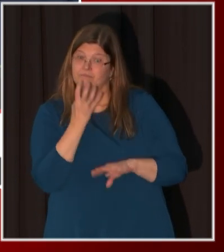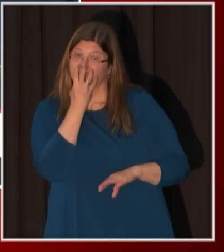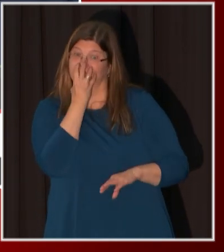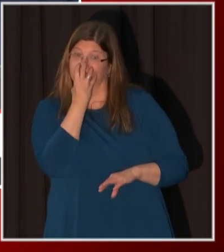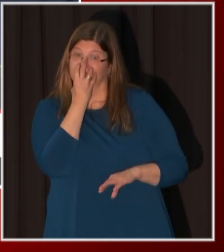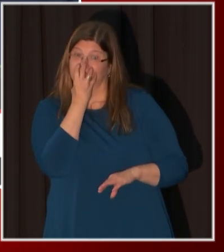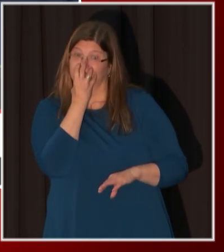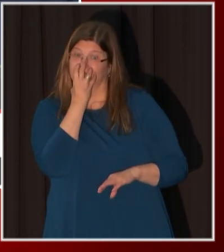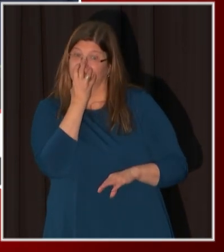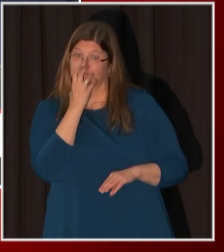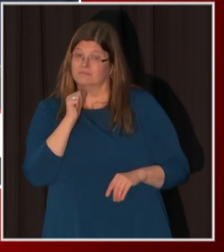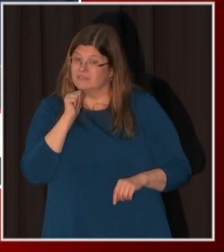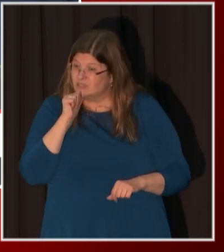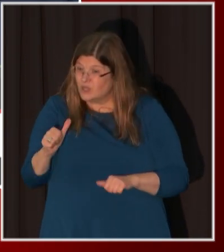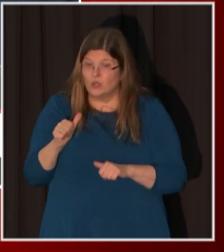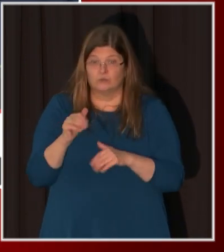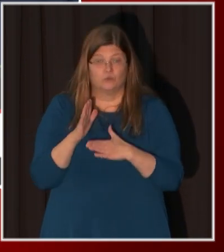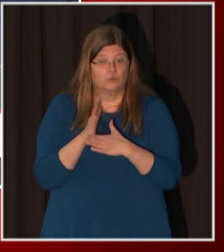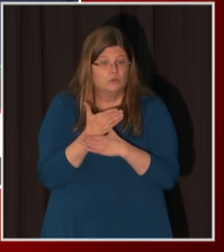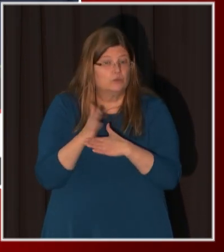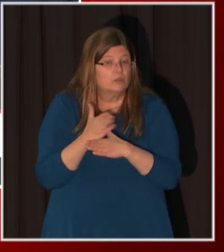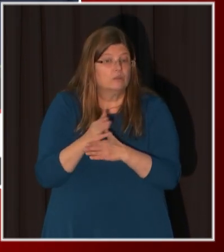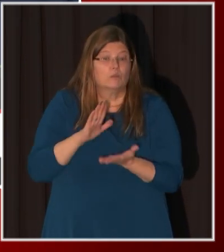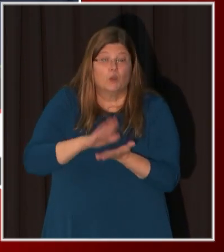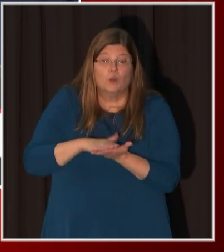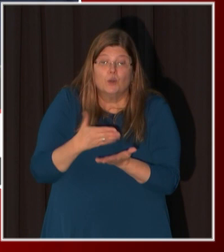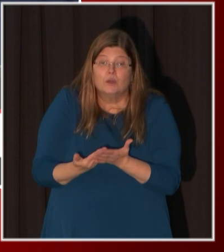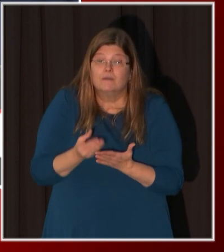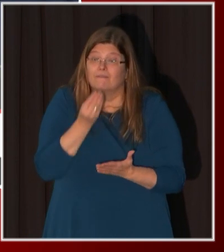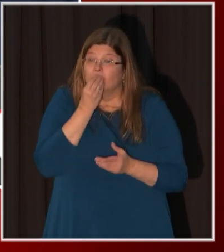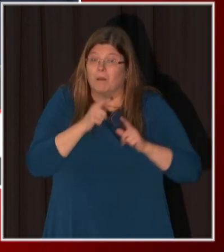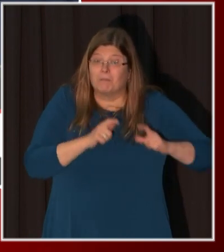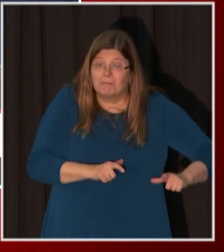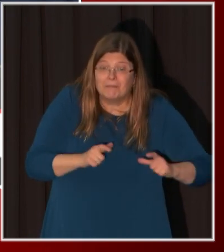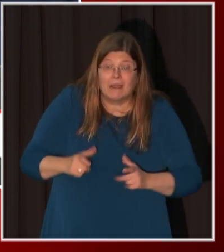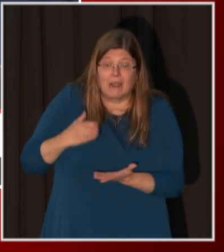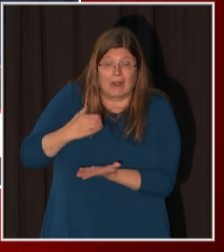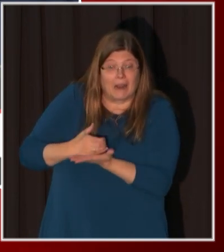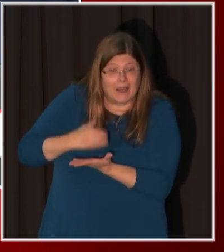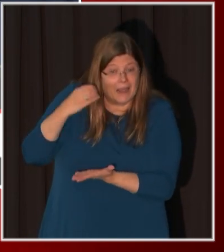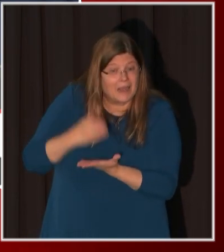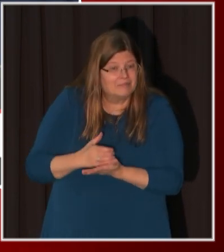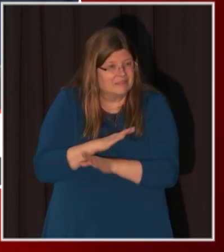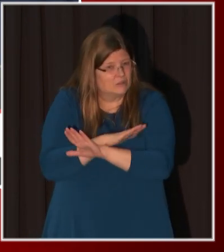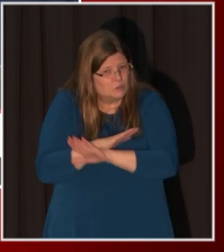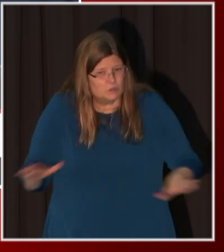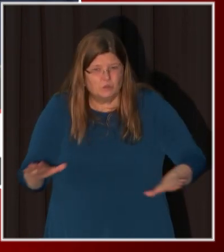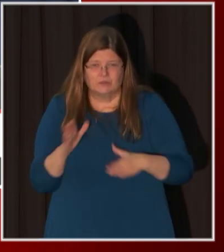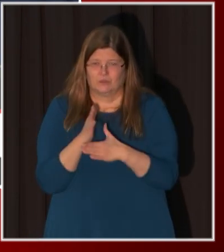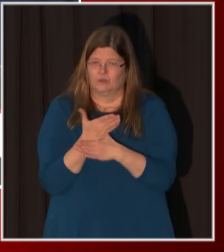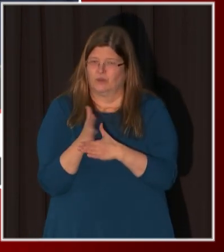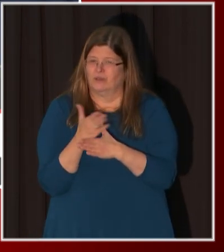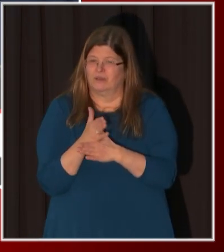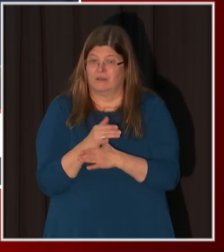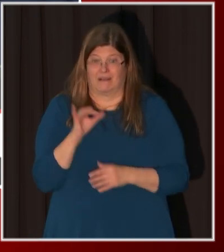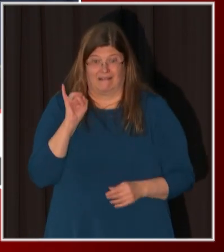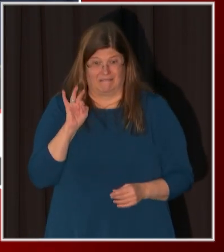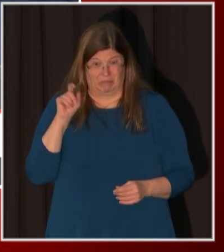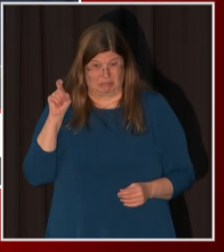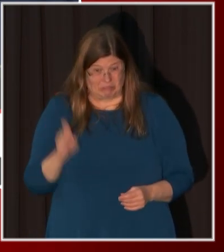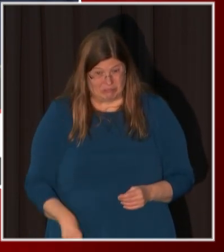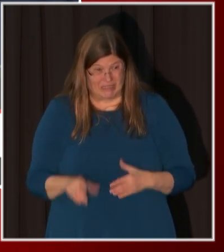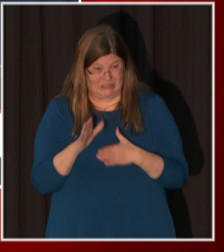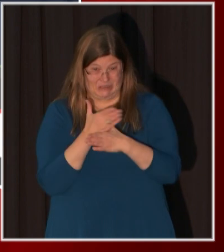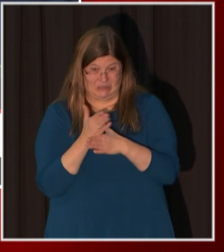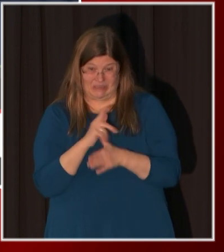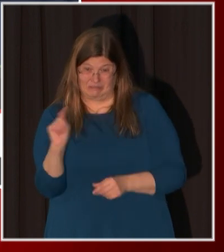sharing cooking utensils, plates, cups, or other things with people in the home. If they have to share a restroom with someone or a bathroom with